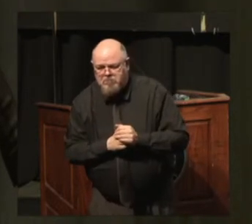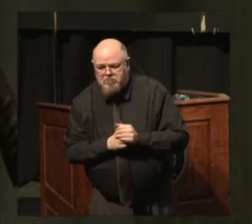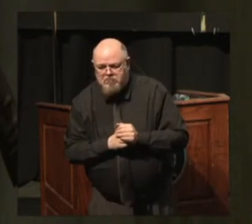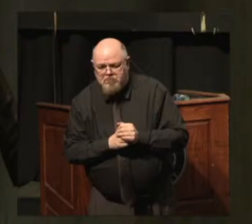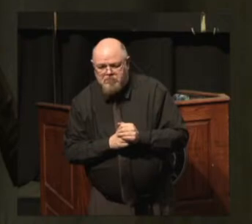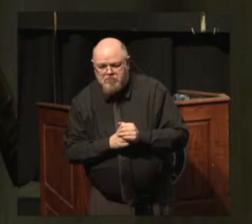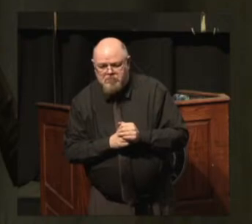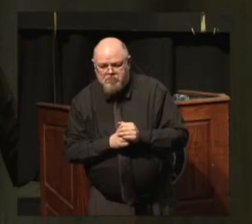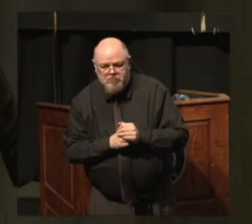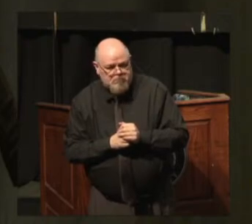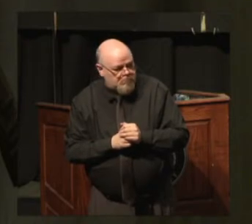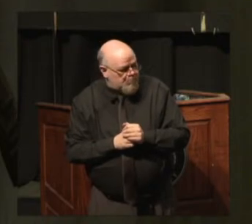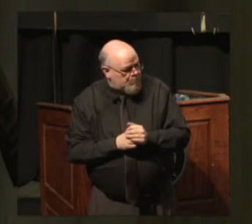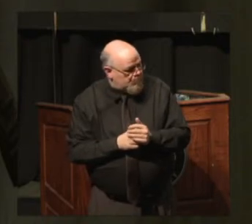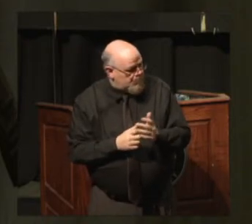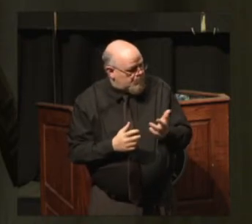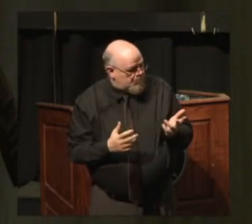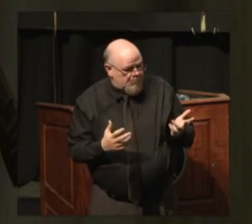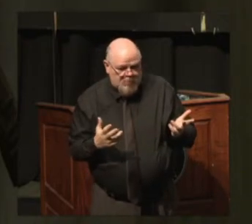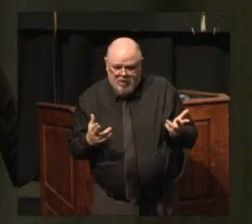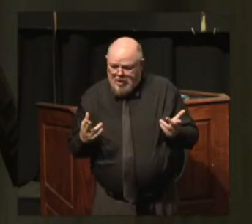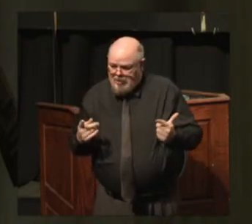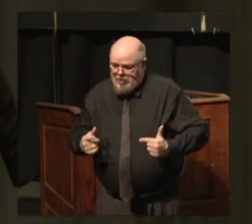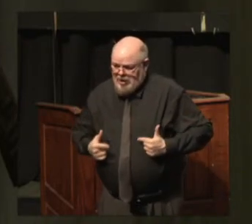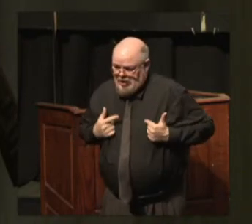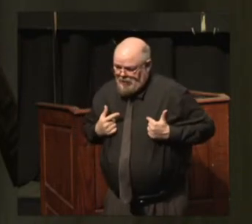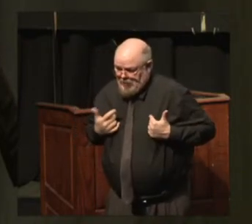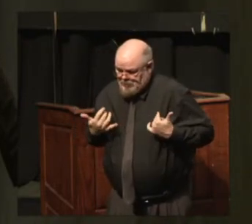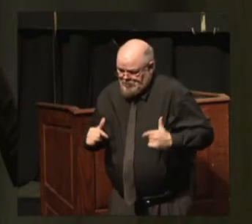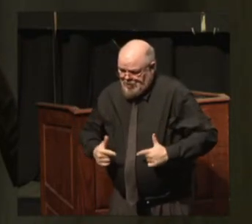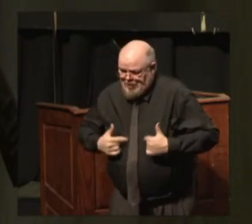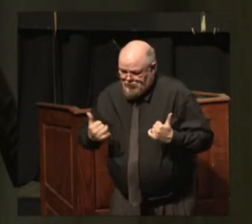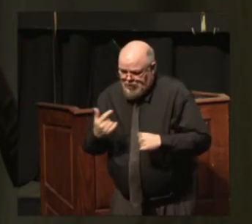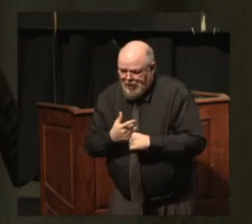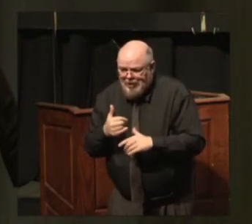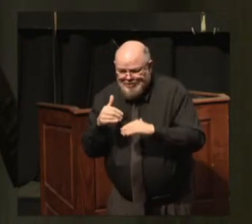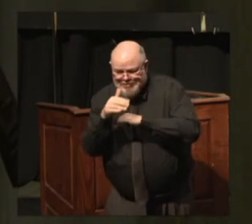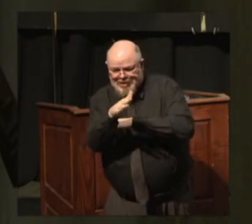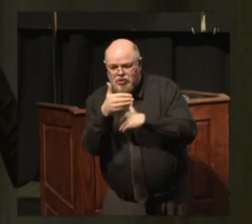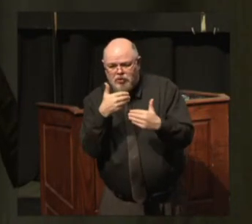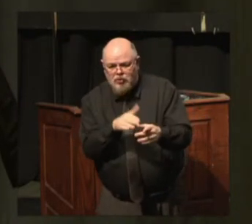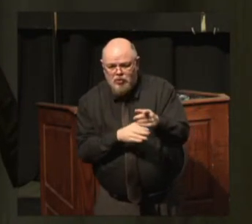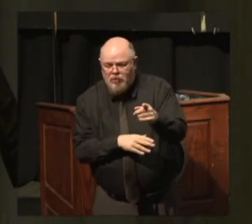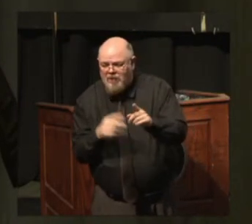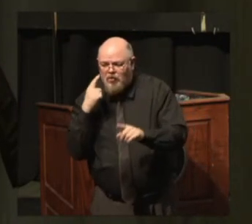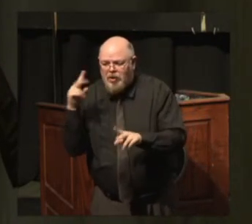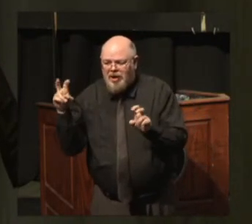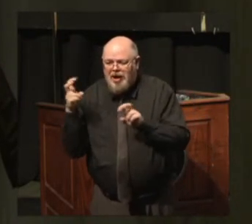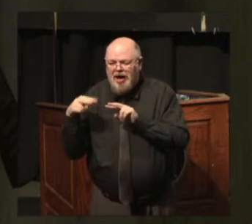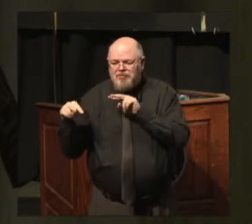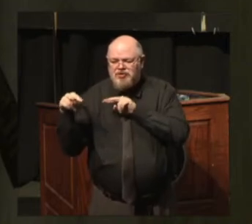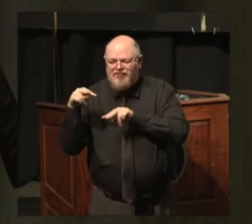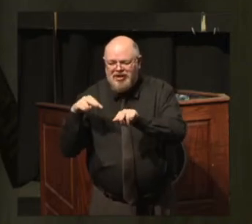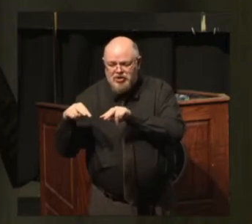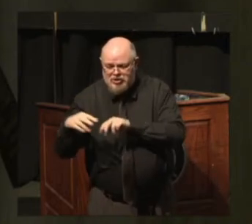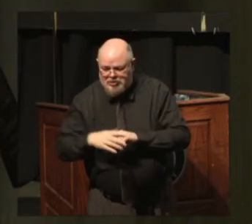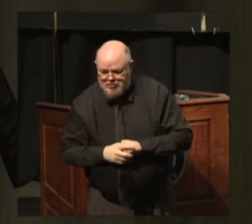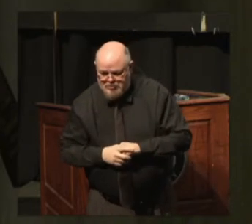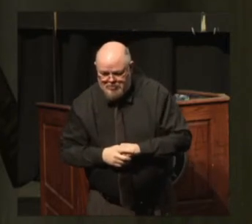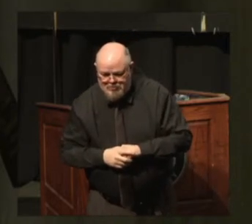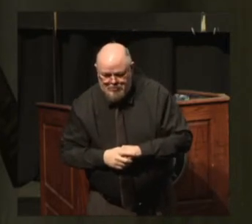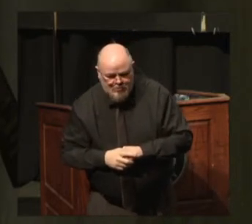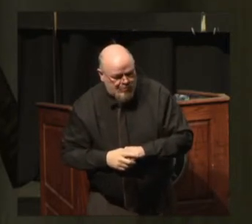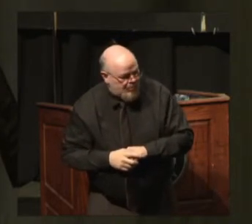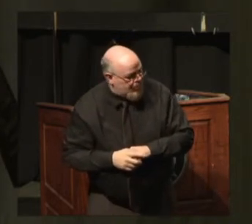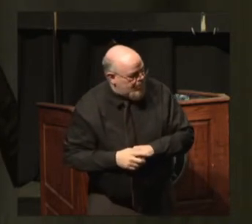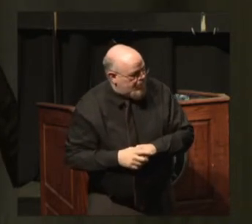I didn't know why, and I still don't know why to this day. And I got sent to this room for observation, and my secretary came to